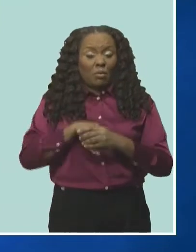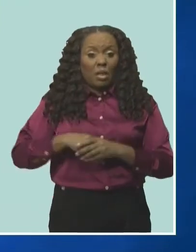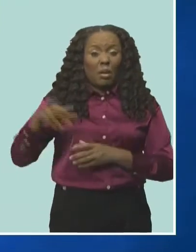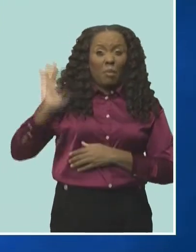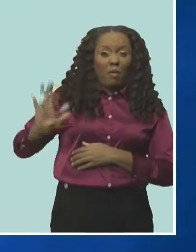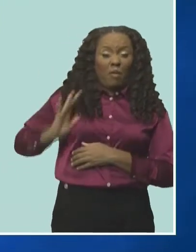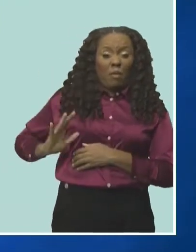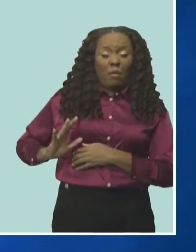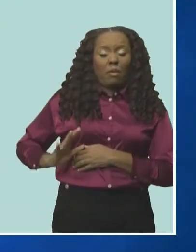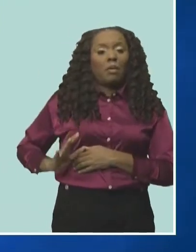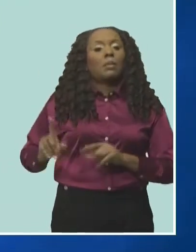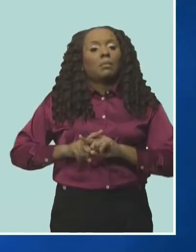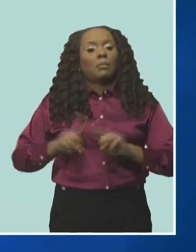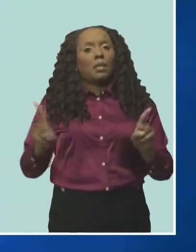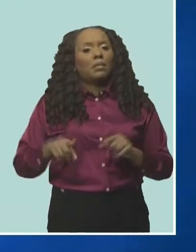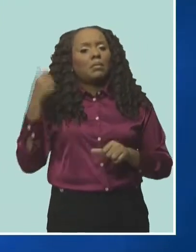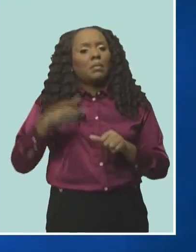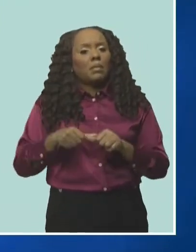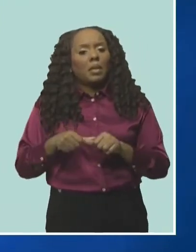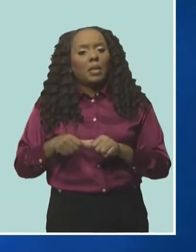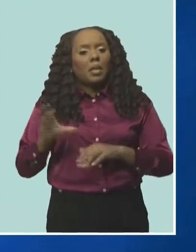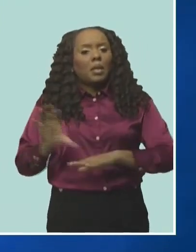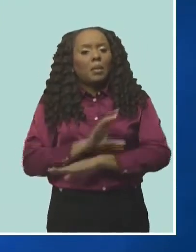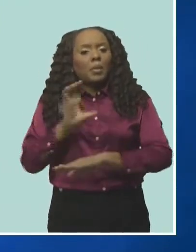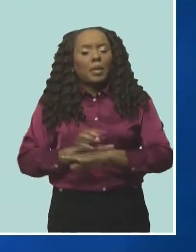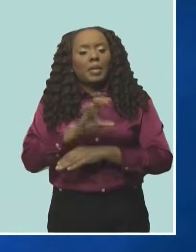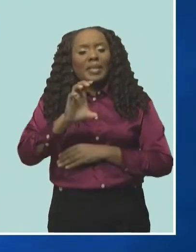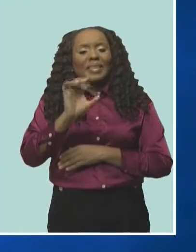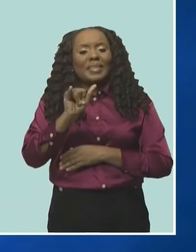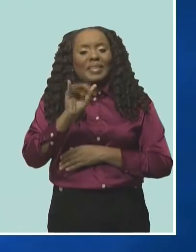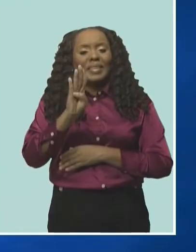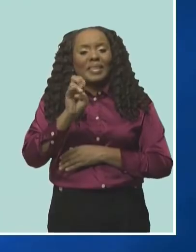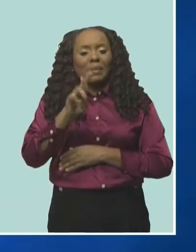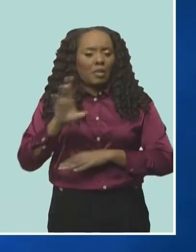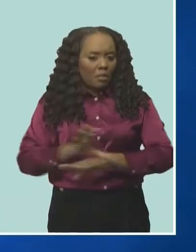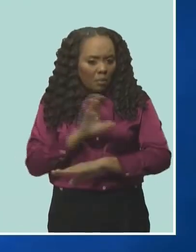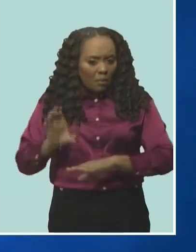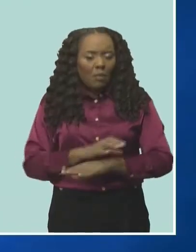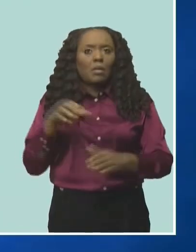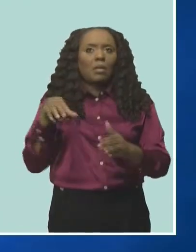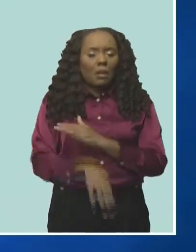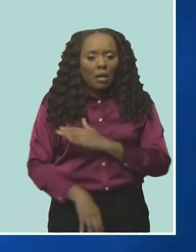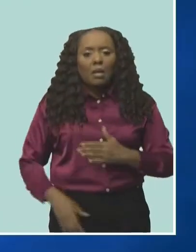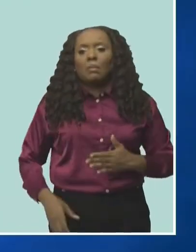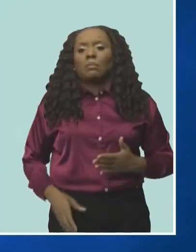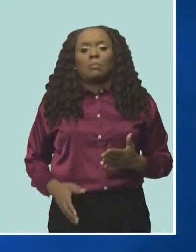in order to address cybercrime, because there are no borders or boundaries when it comes to these kinds of